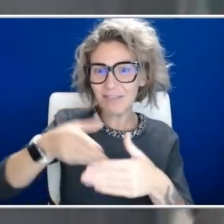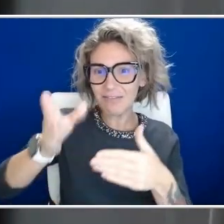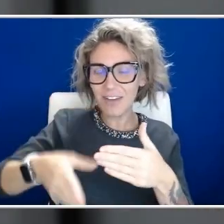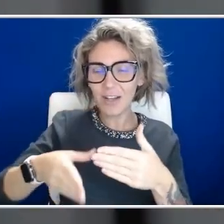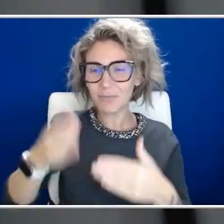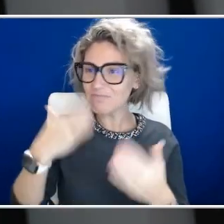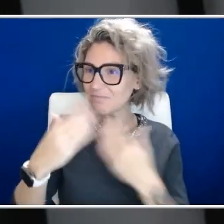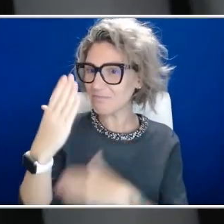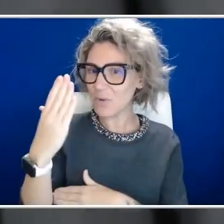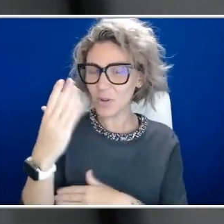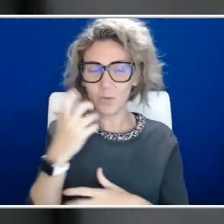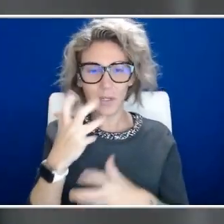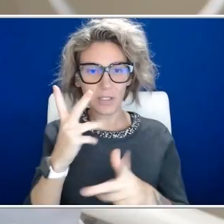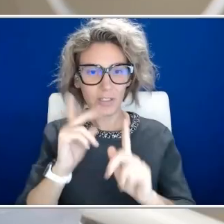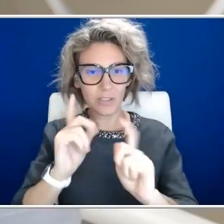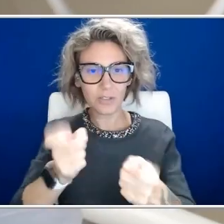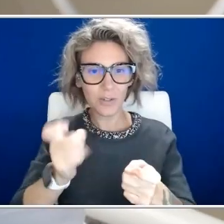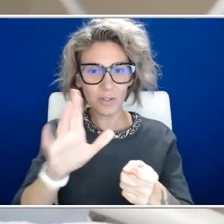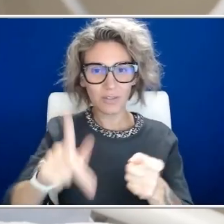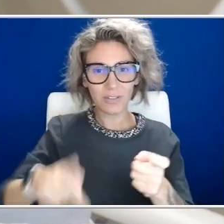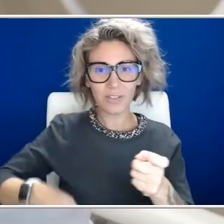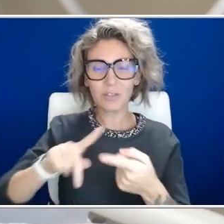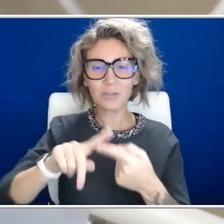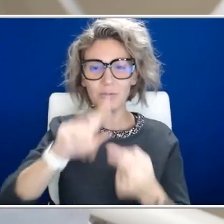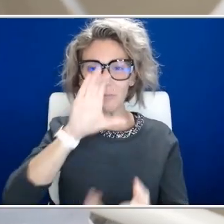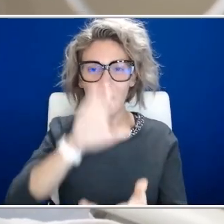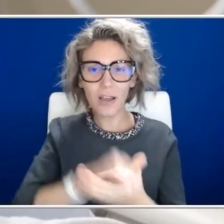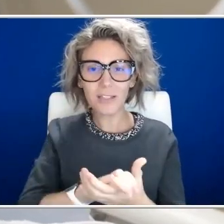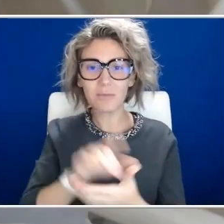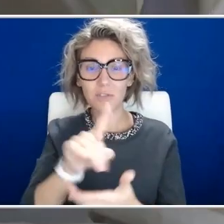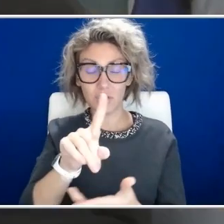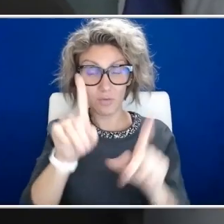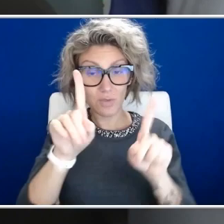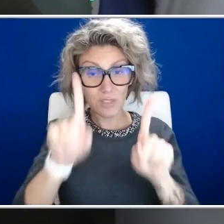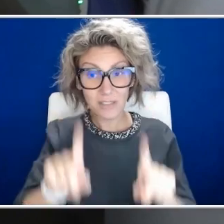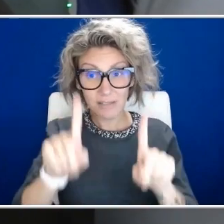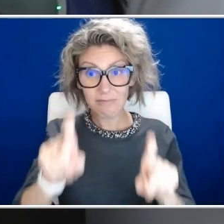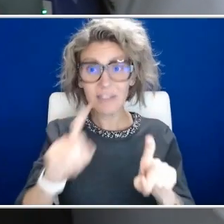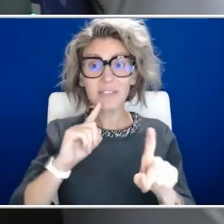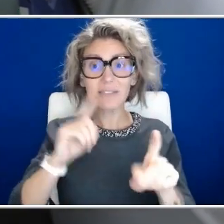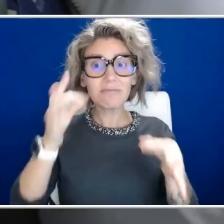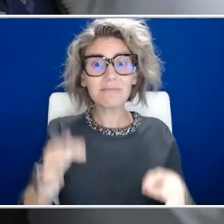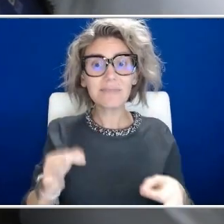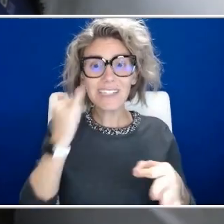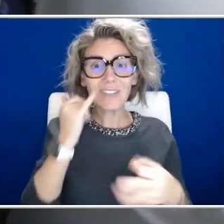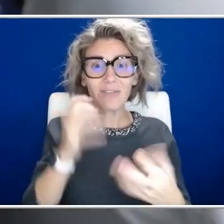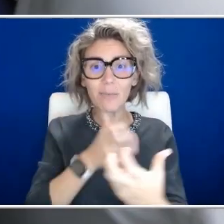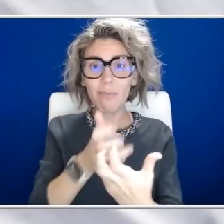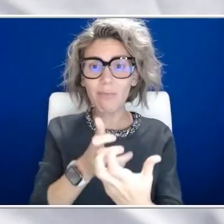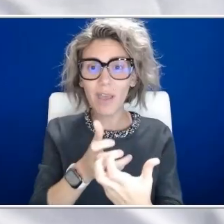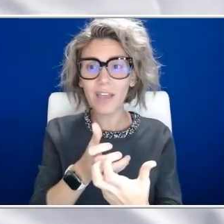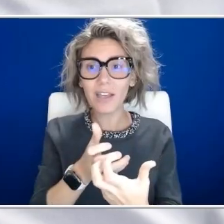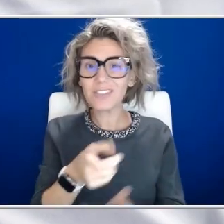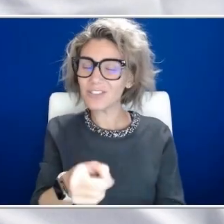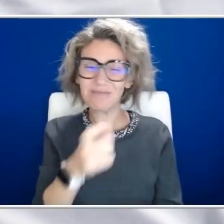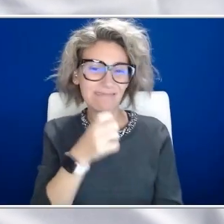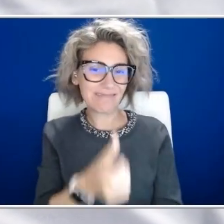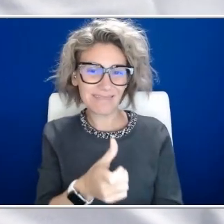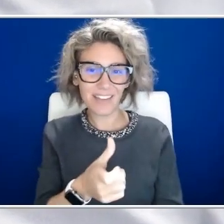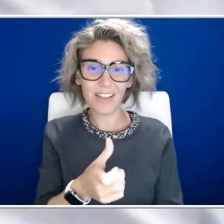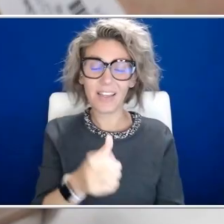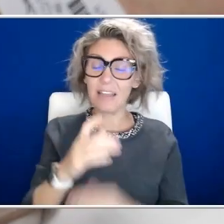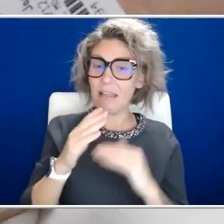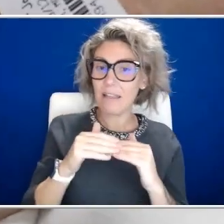wanted to donate a kidney to her husband, so she was tested to determine if she was a match. She wasn't, at least not